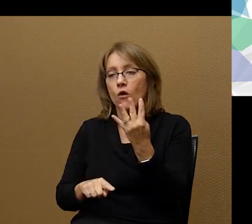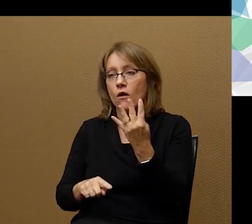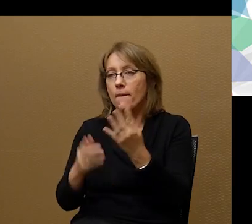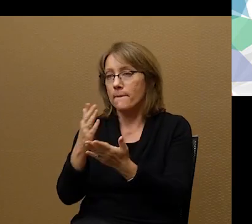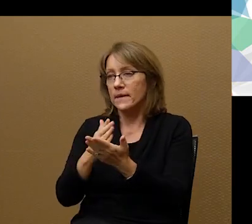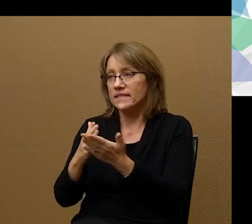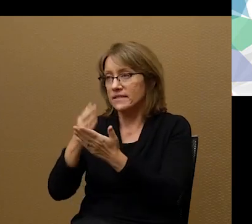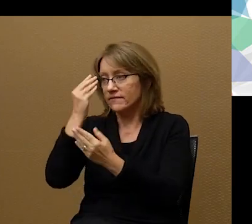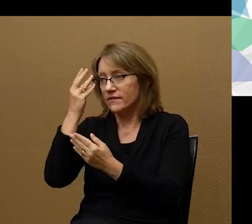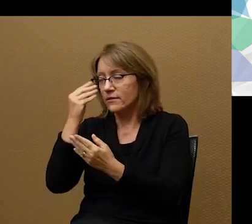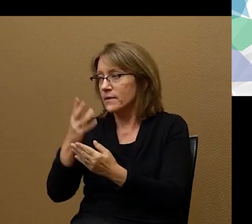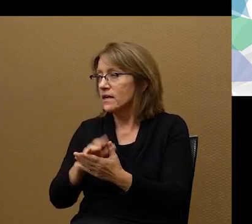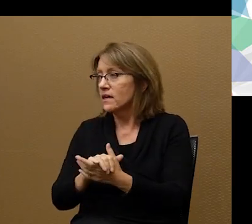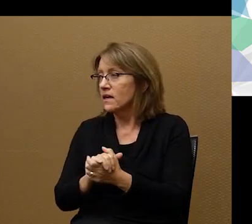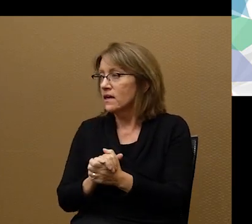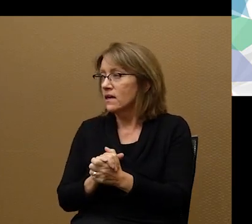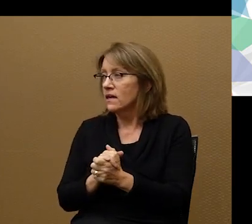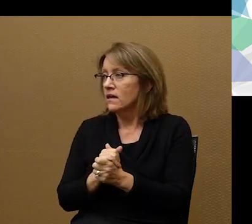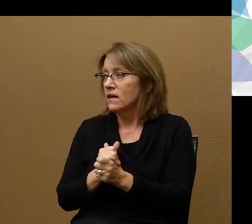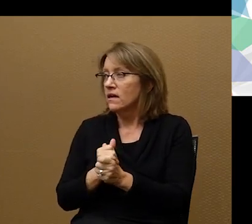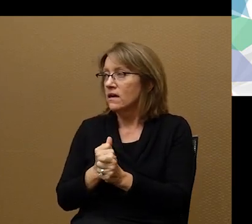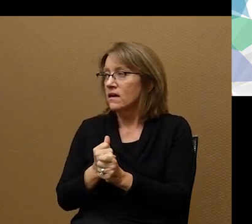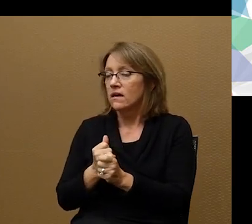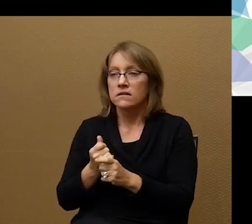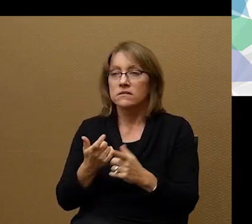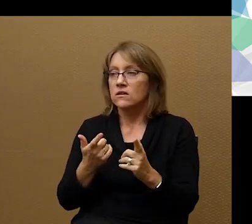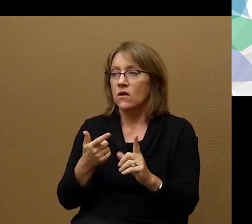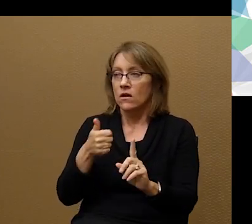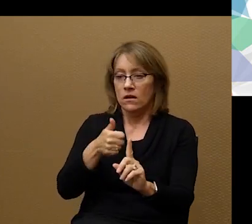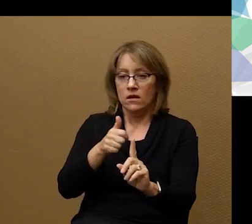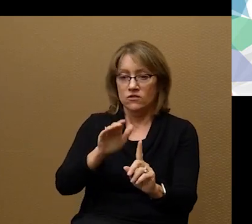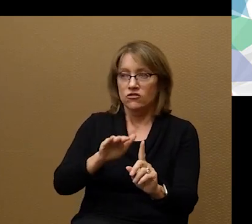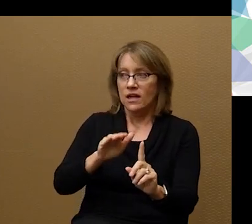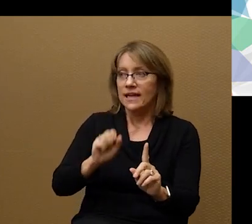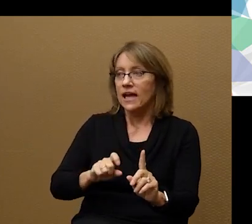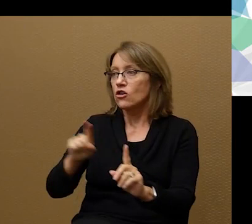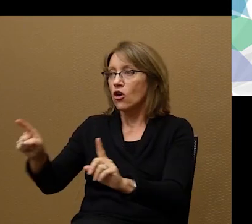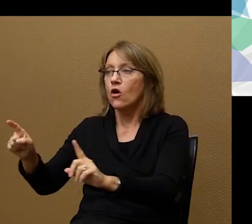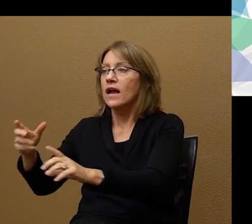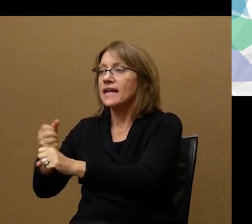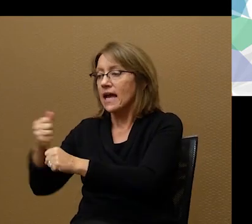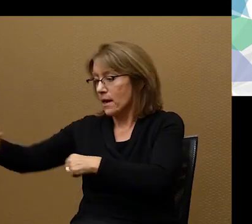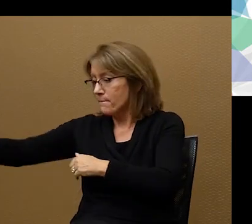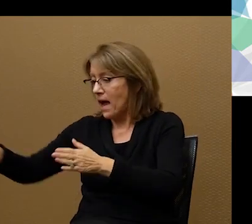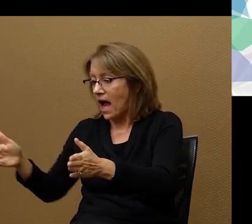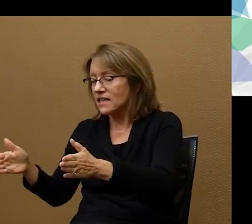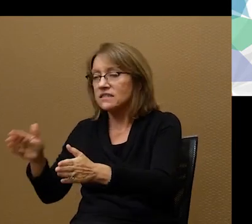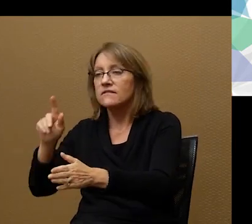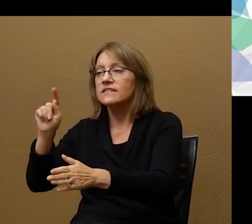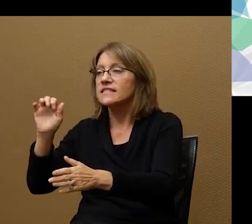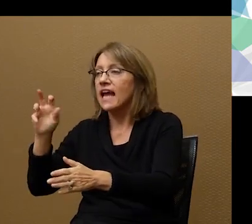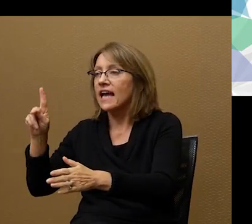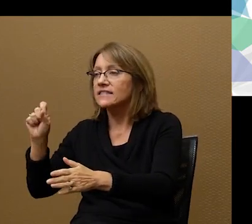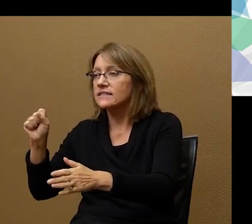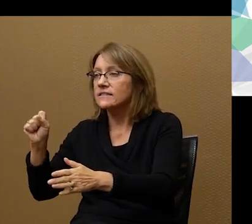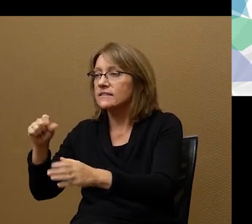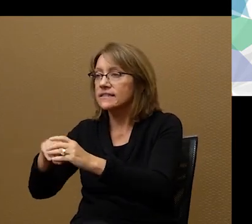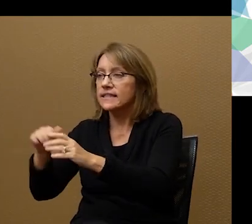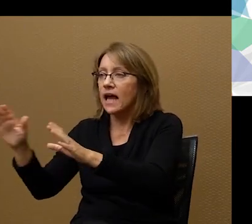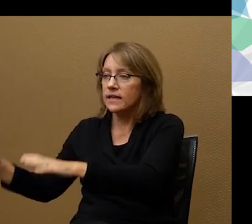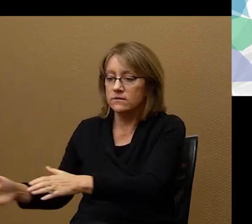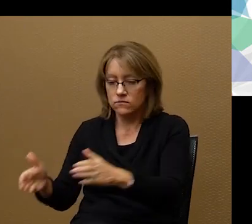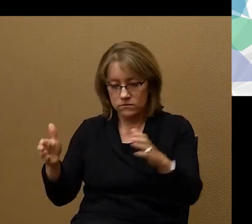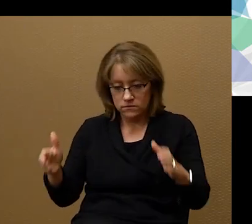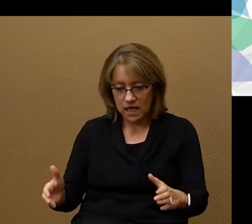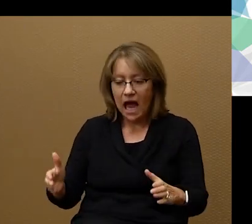is, the child can go and grab a task box, and they know I do this, and then I do this, and I do